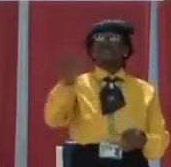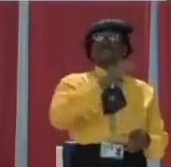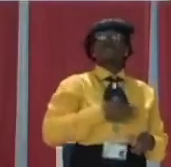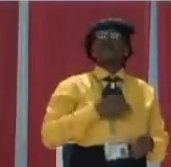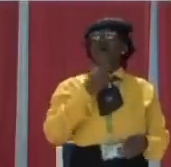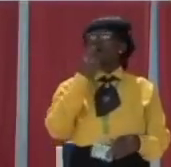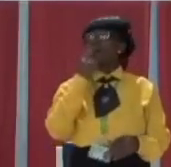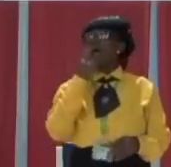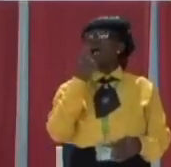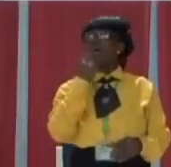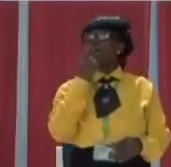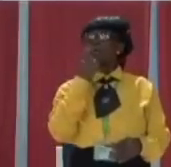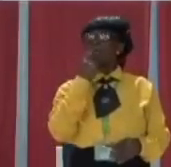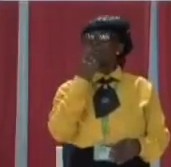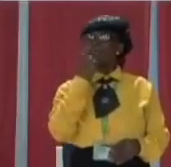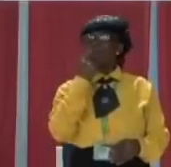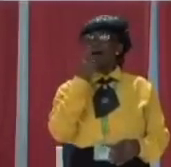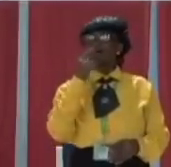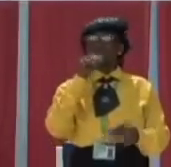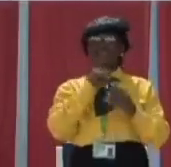So shall it be.